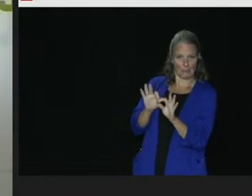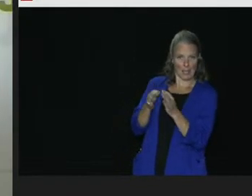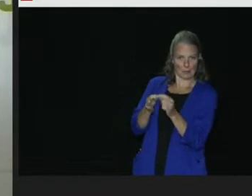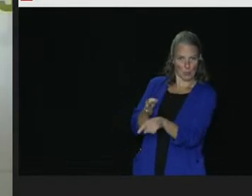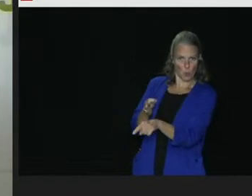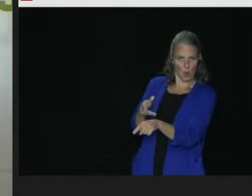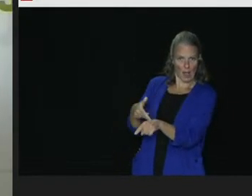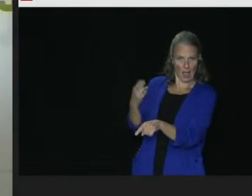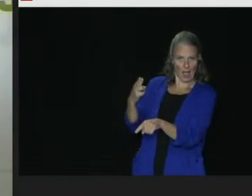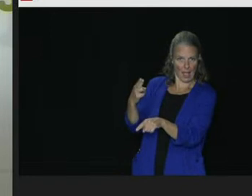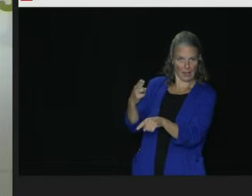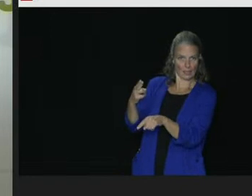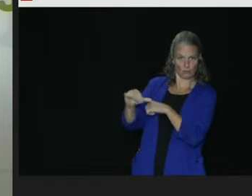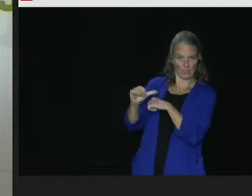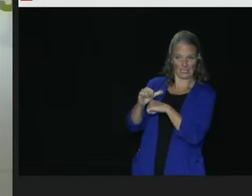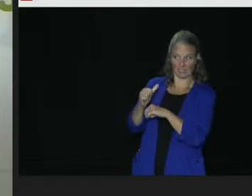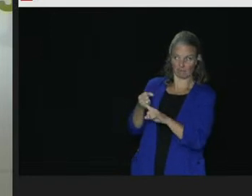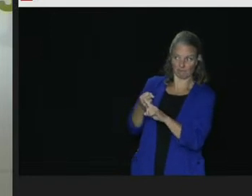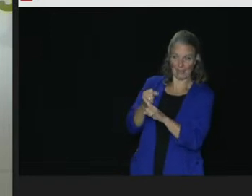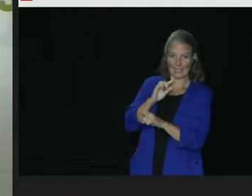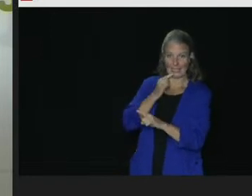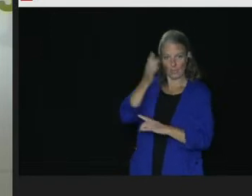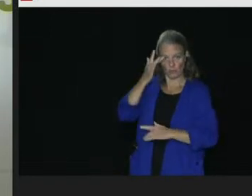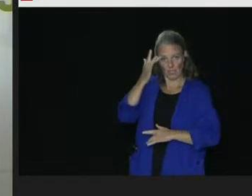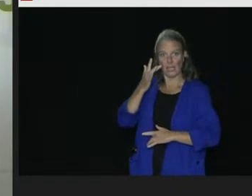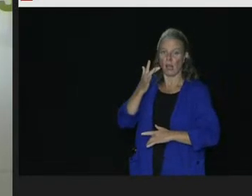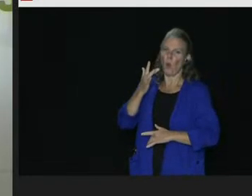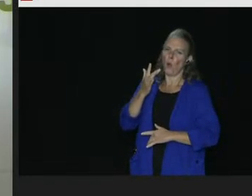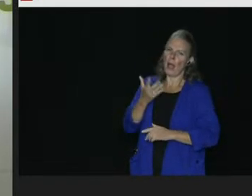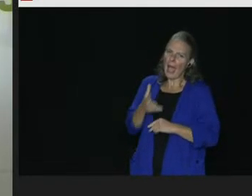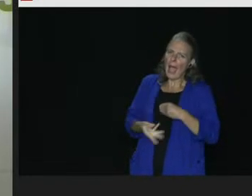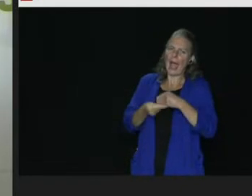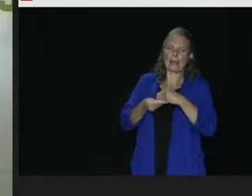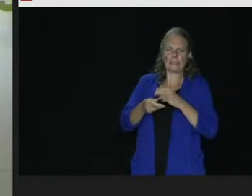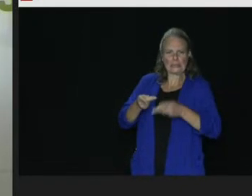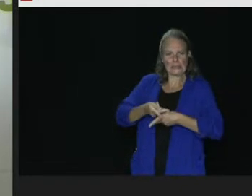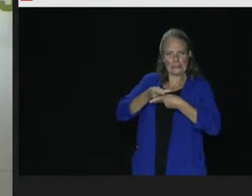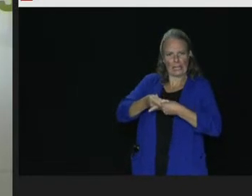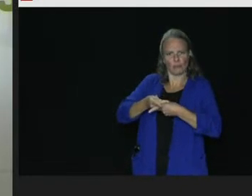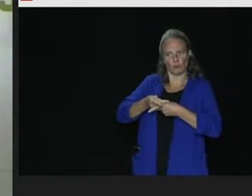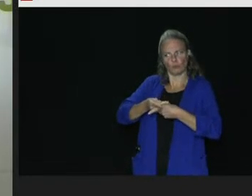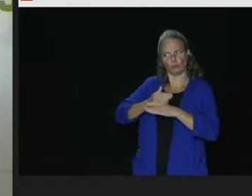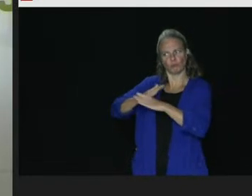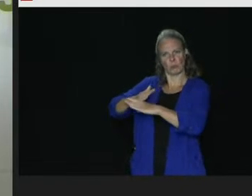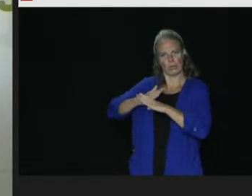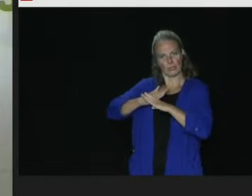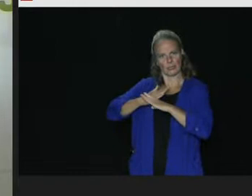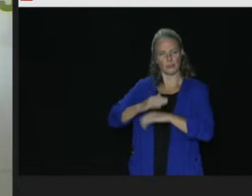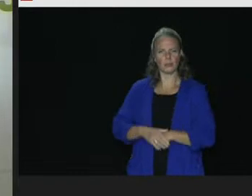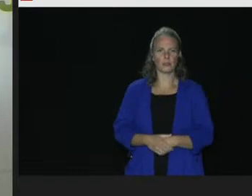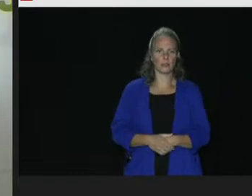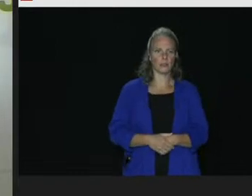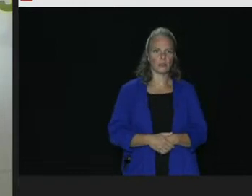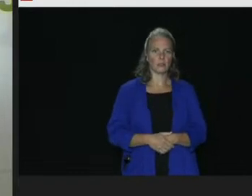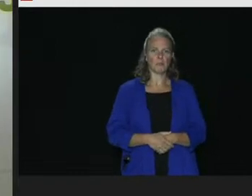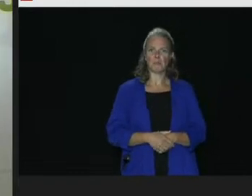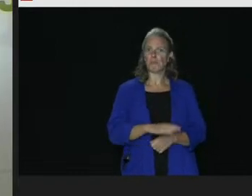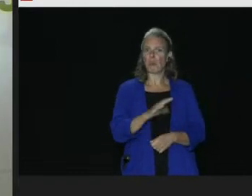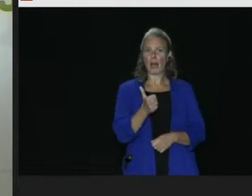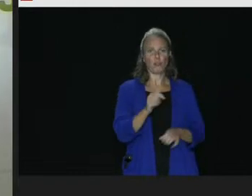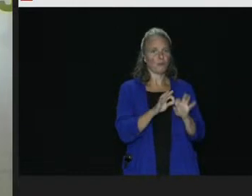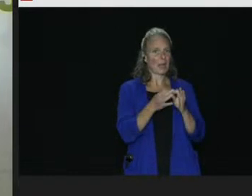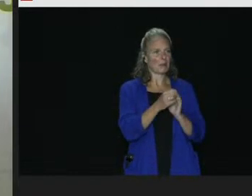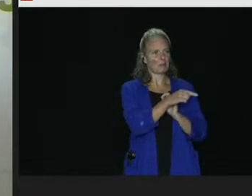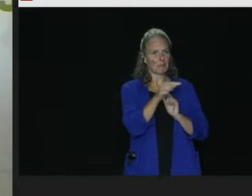high-risk conditions. But different families will have a different level of common risk tolerance, if you like. So